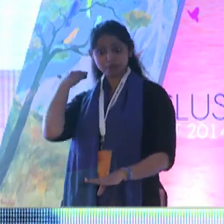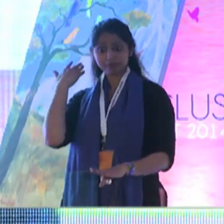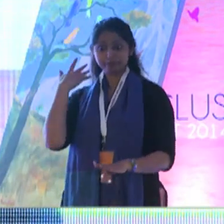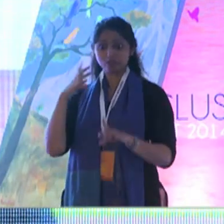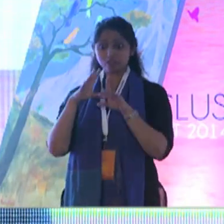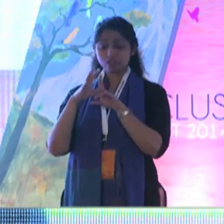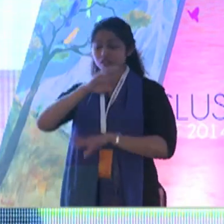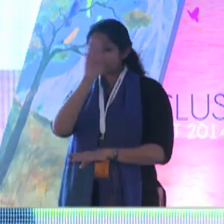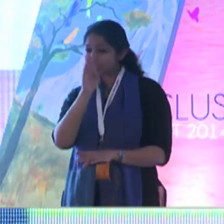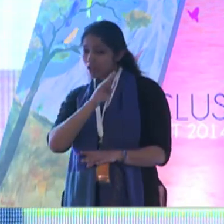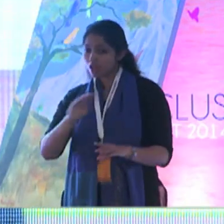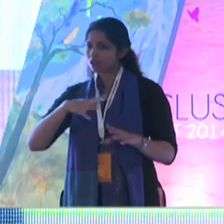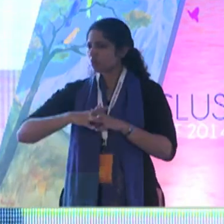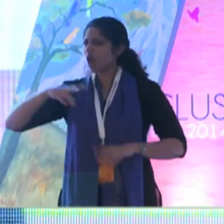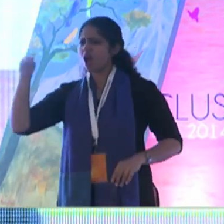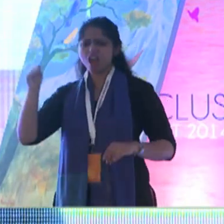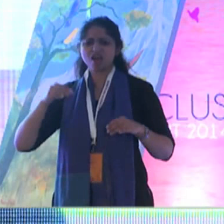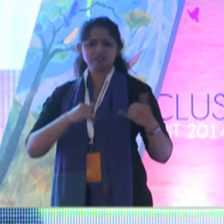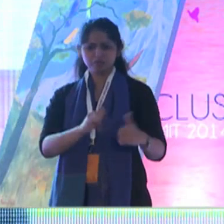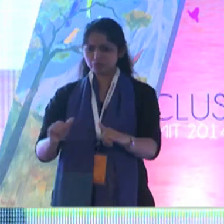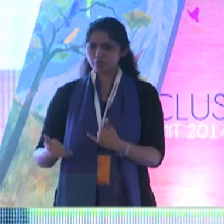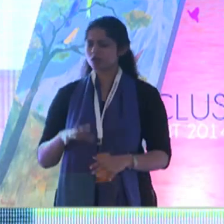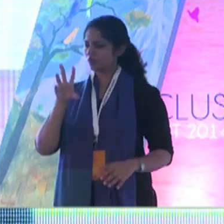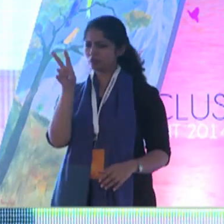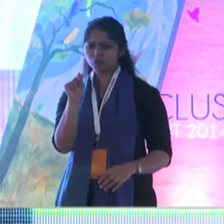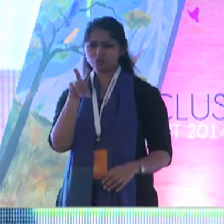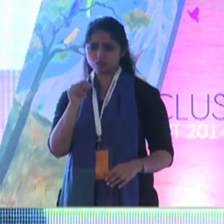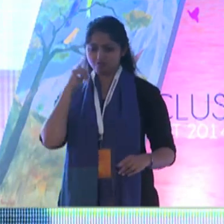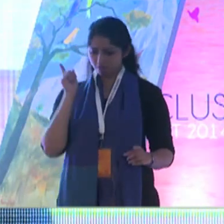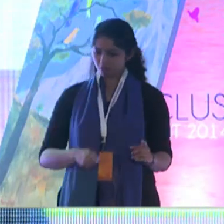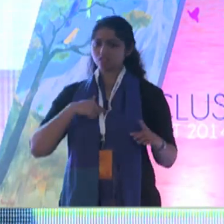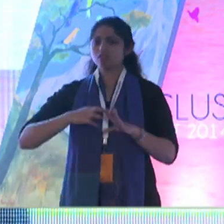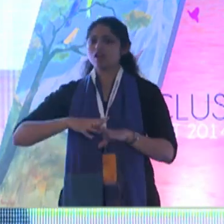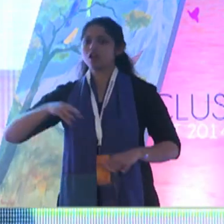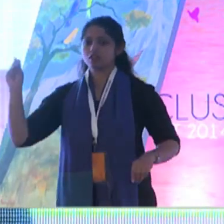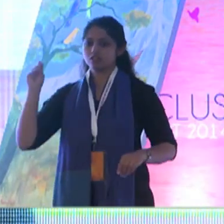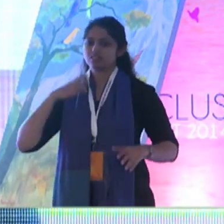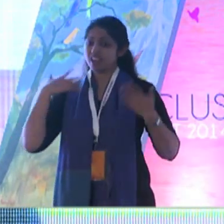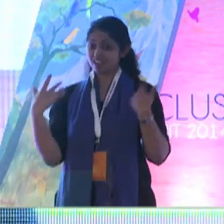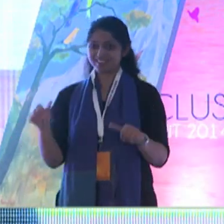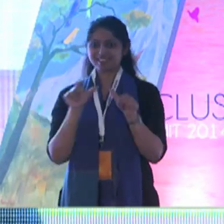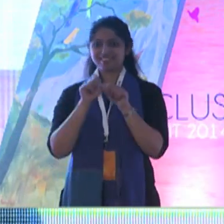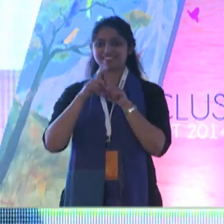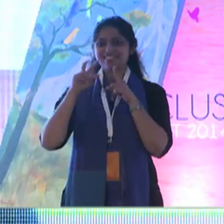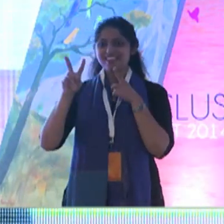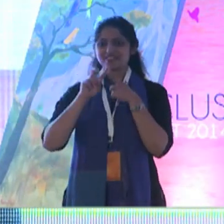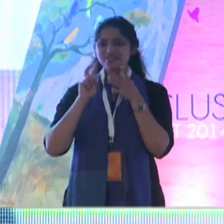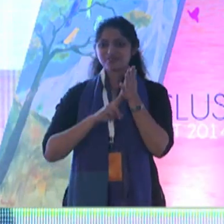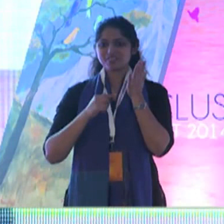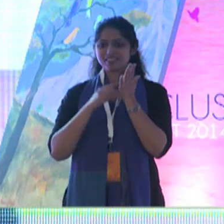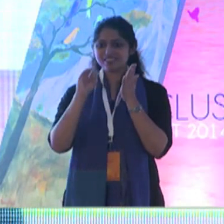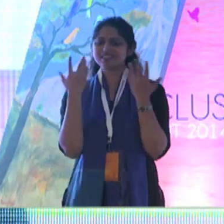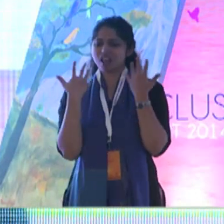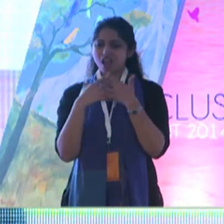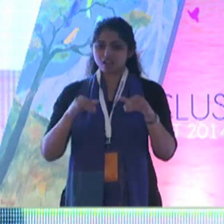did before that. I was never an outdoors person. I decided now I will do outdoors, I will do adventure. I will do the most shocking thing